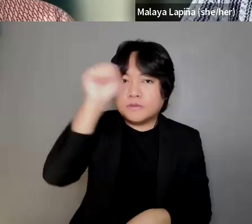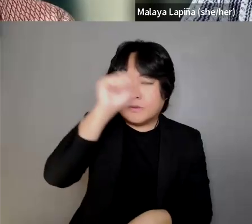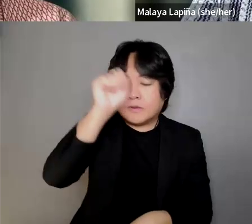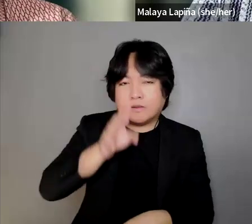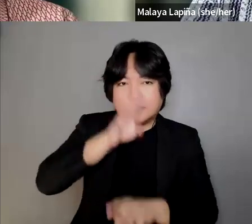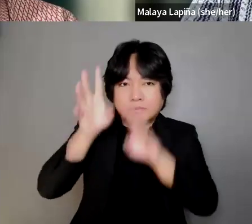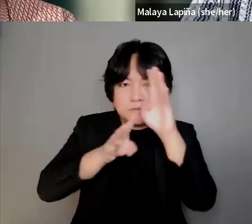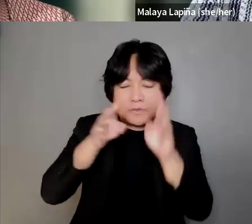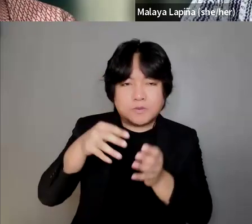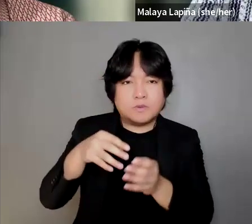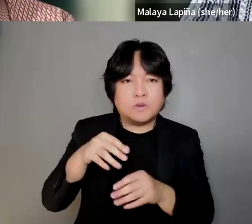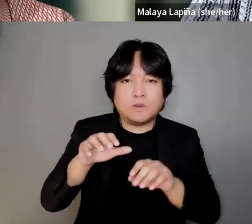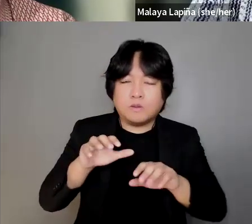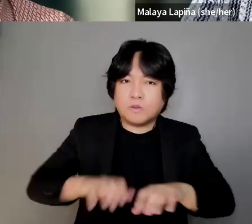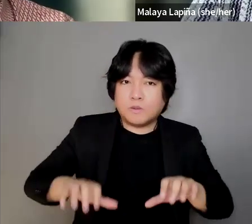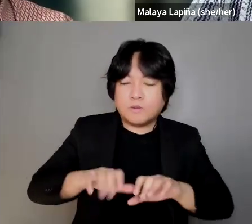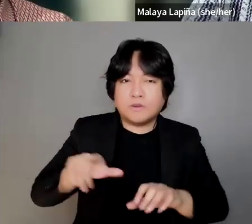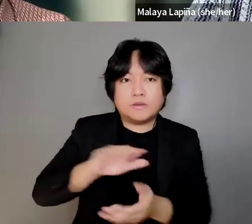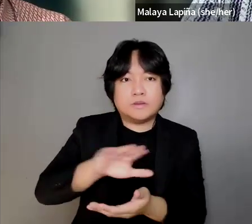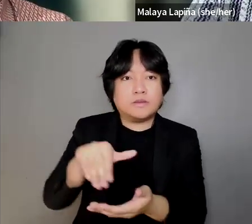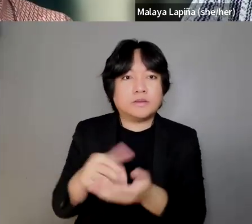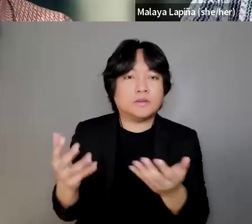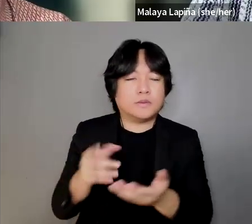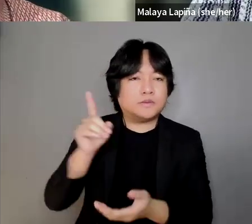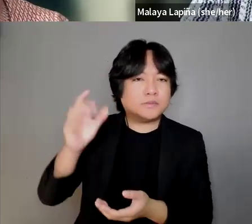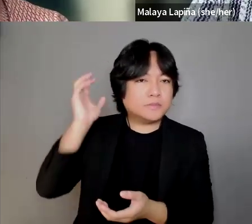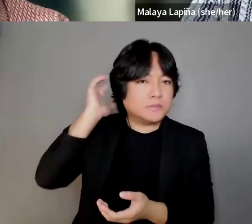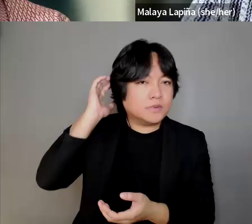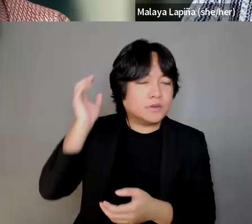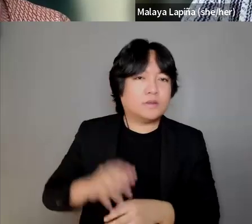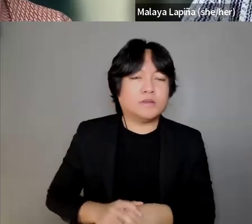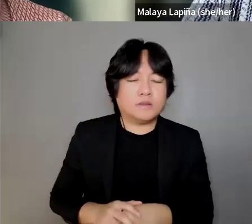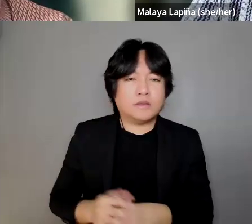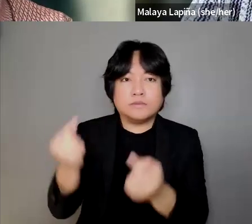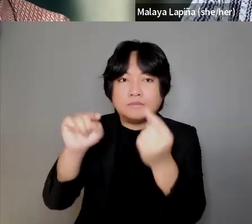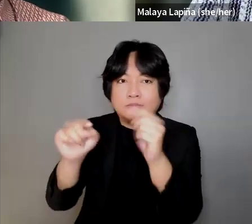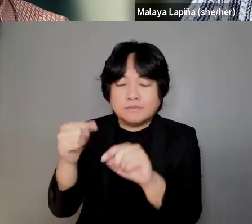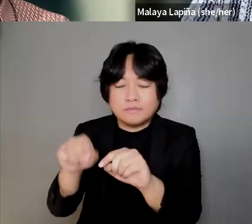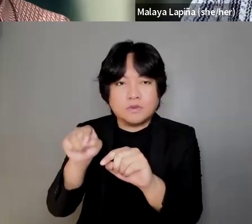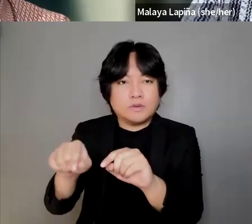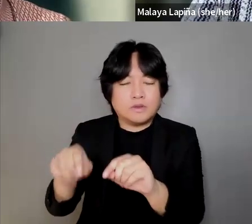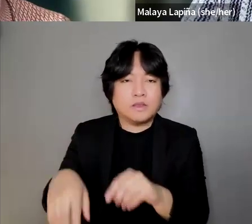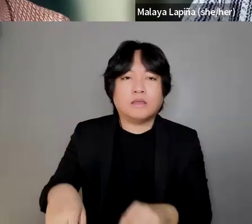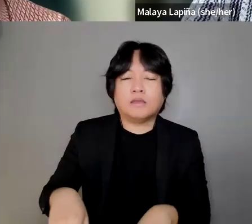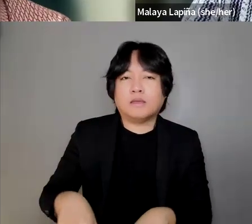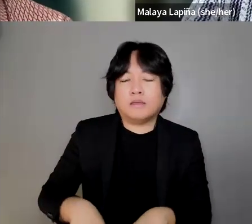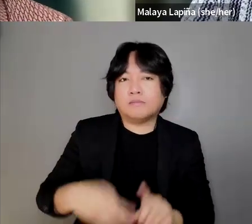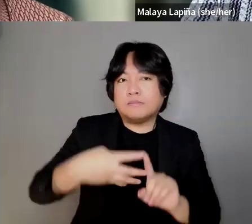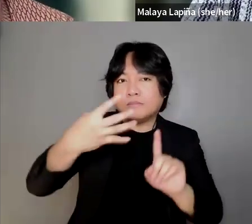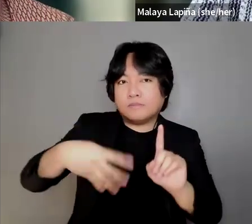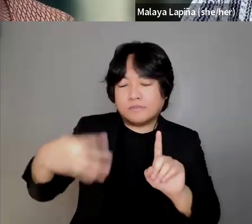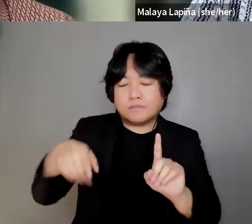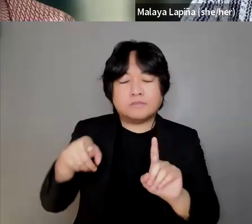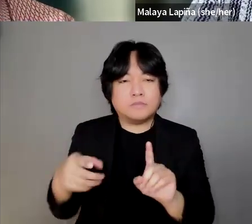works center around trans realities in Mindanao, the intersection of queer and trans anthropology and literature, trans spaces, and